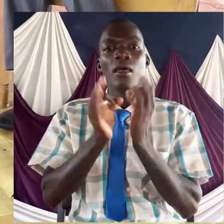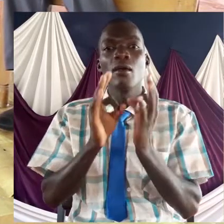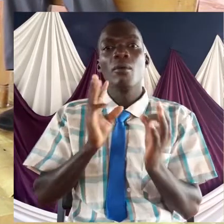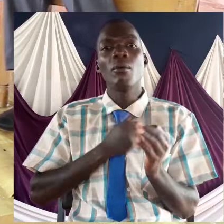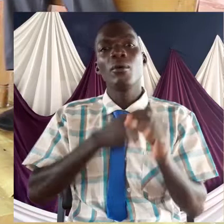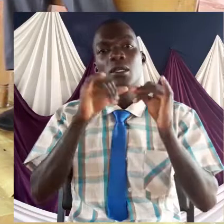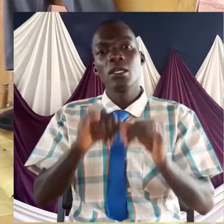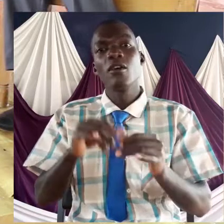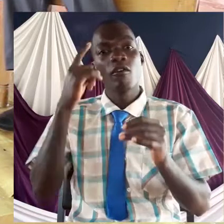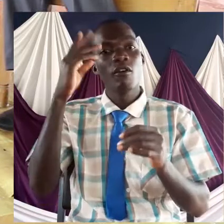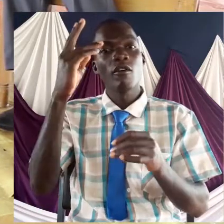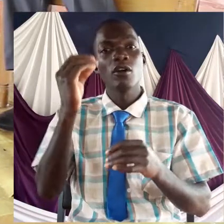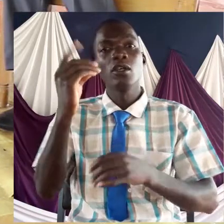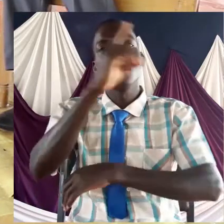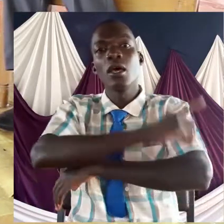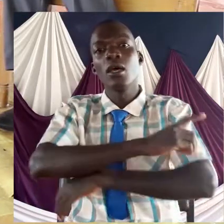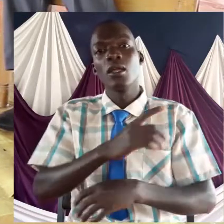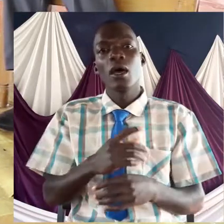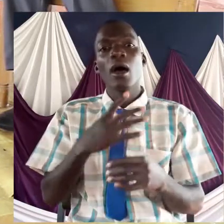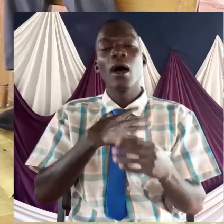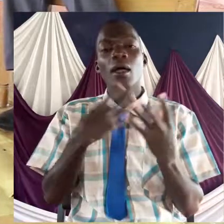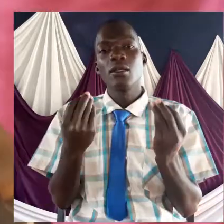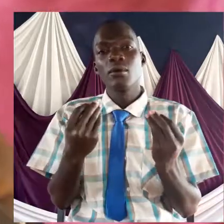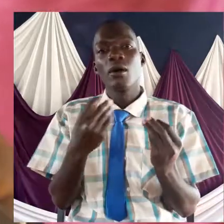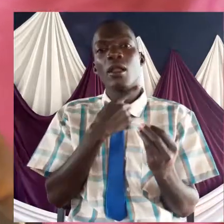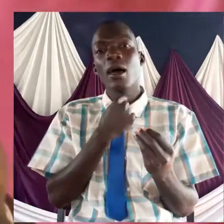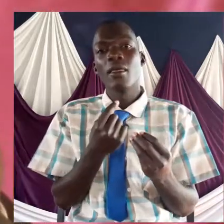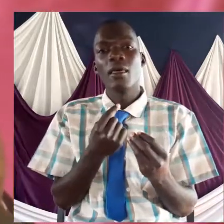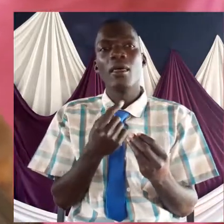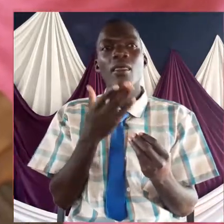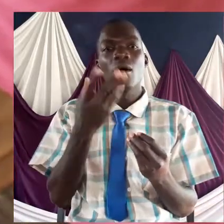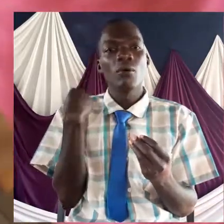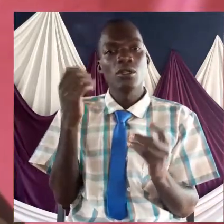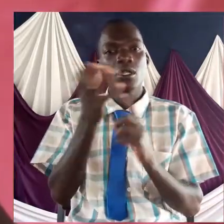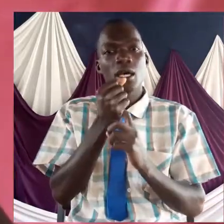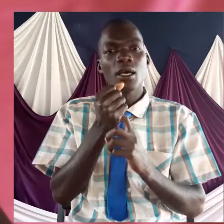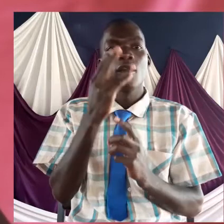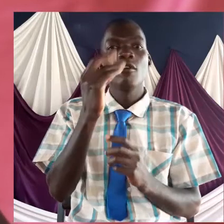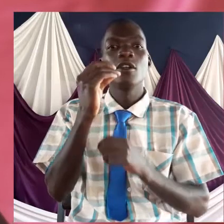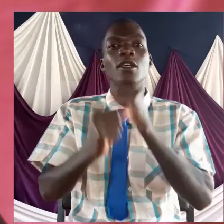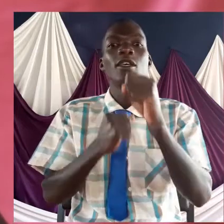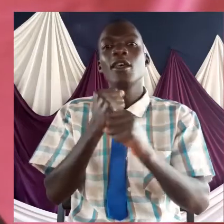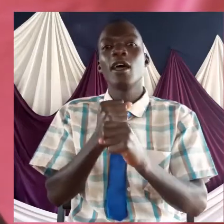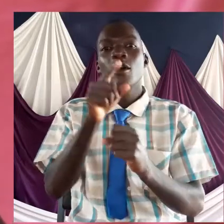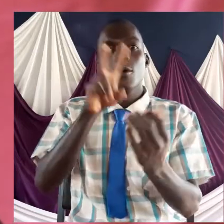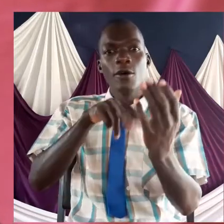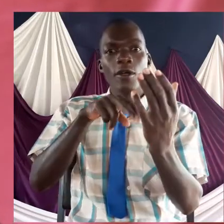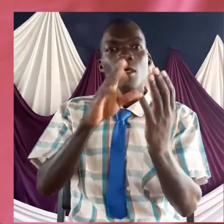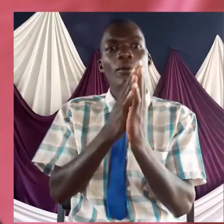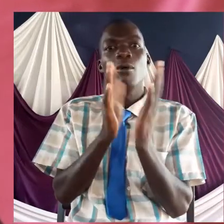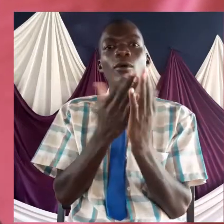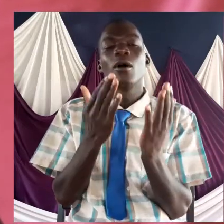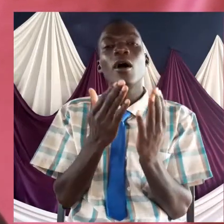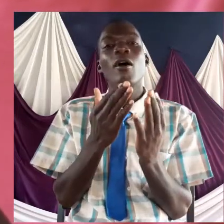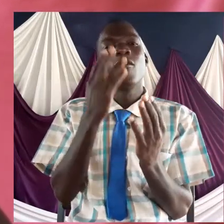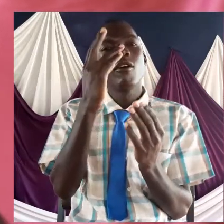for 40 days, mm-hmm. it was symbolizing that they were to take 40 years. Right. If you read it precisely, it says for